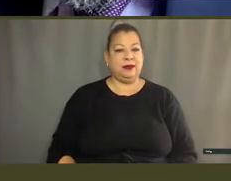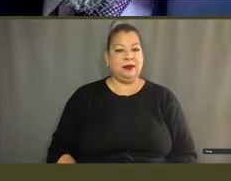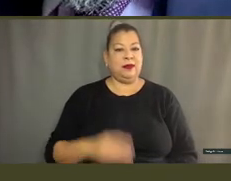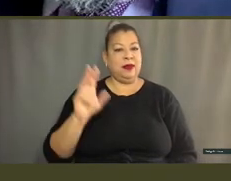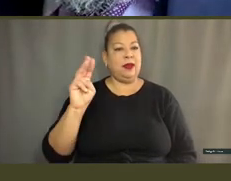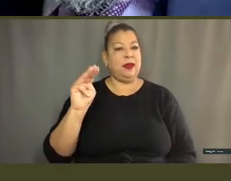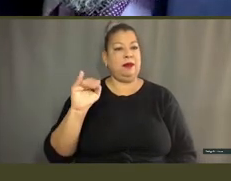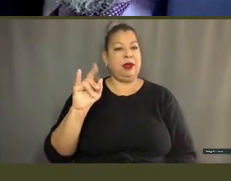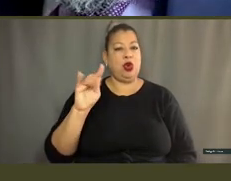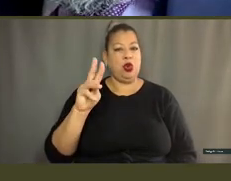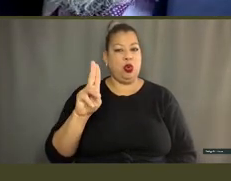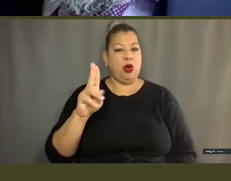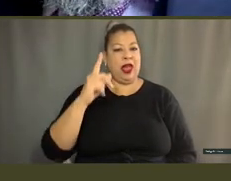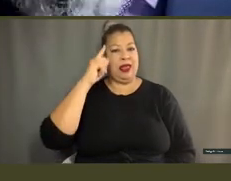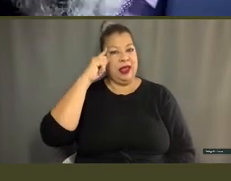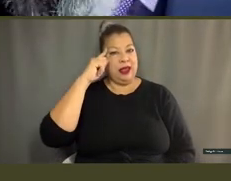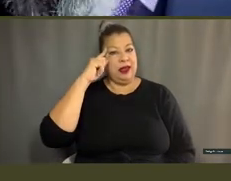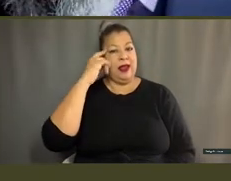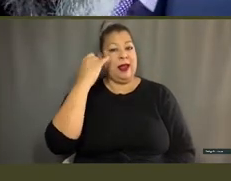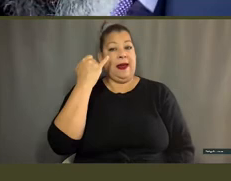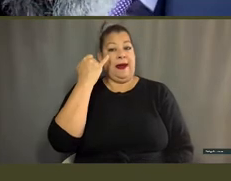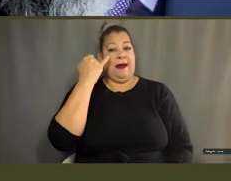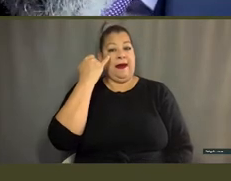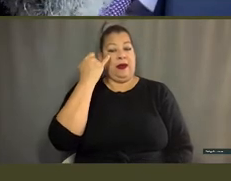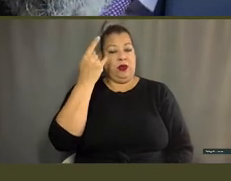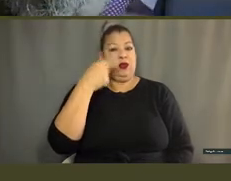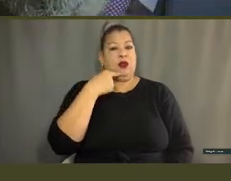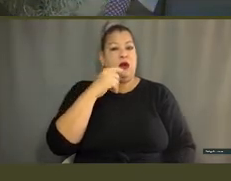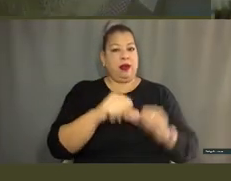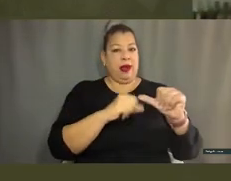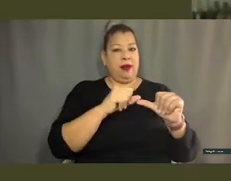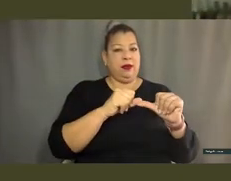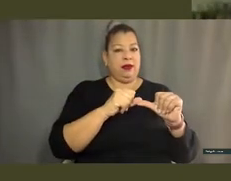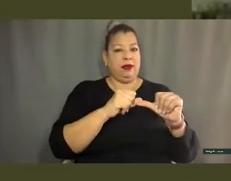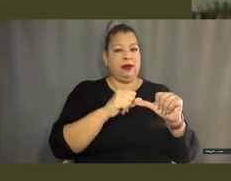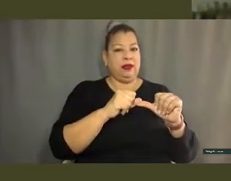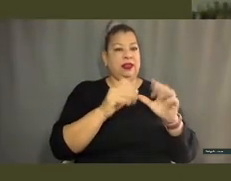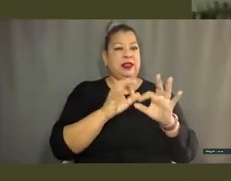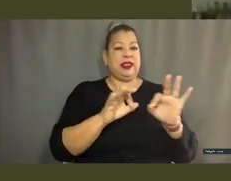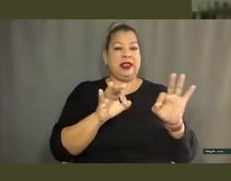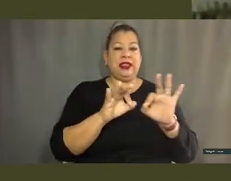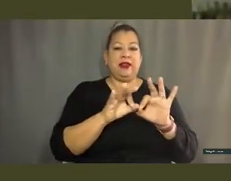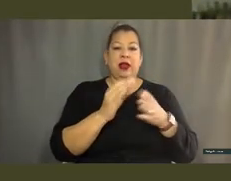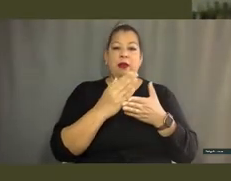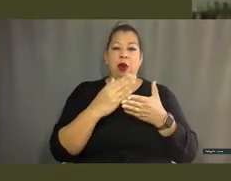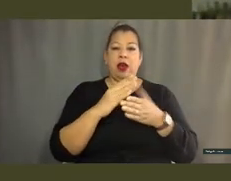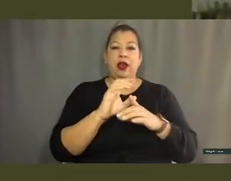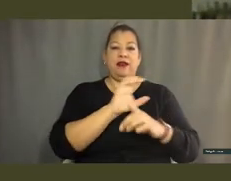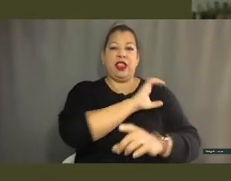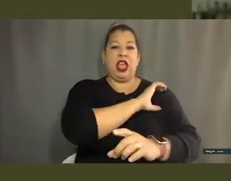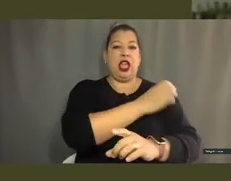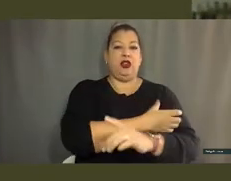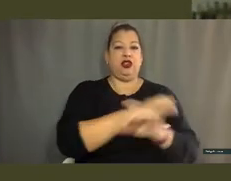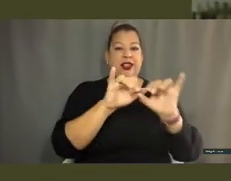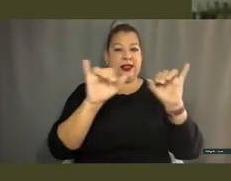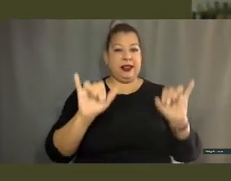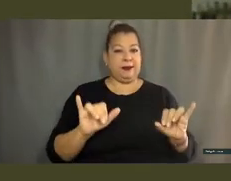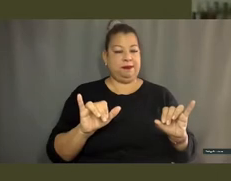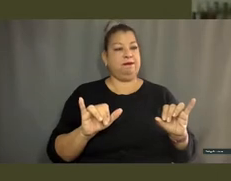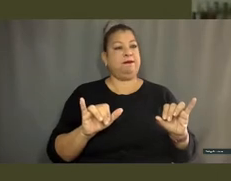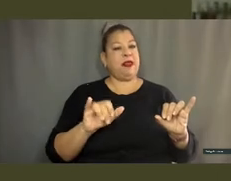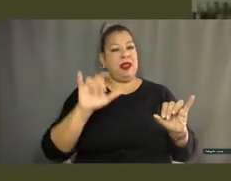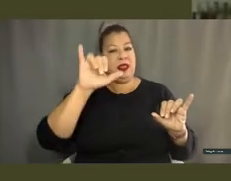Yes, I think fossil fuels currently sort of occupies a significant portion of the energy system. And that sort of course comes from the history